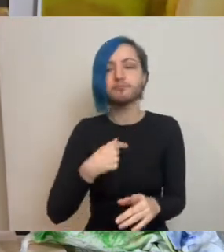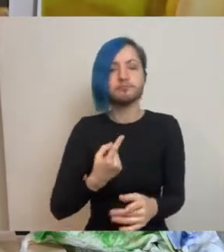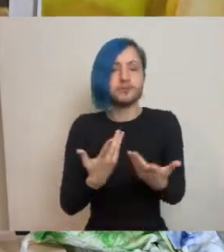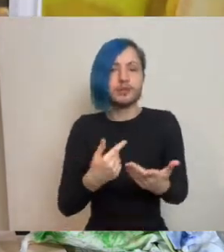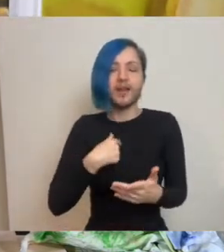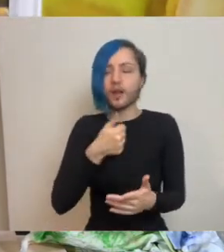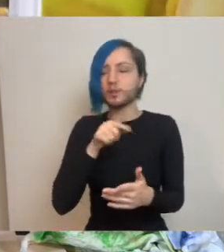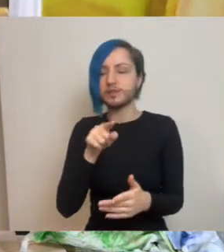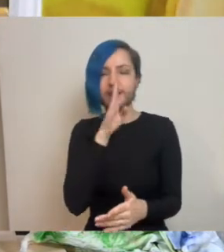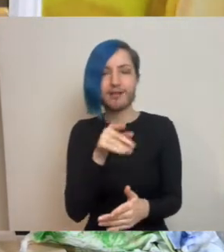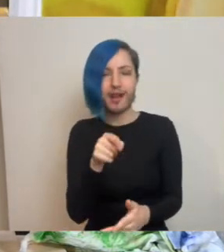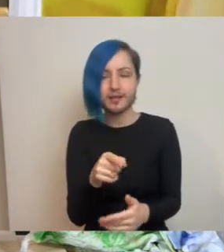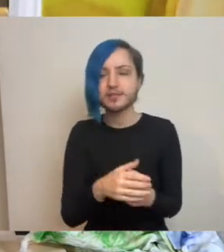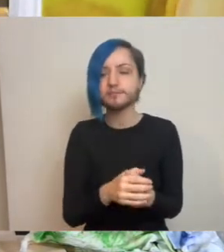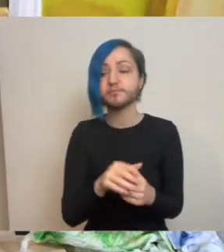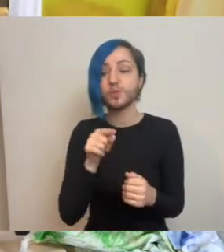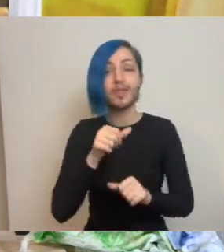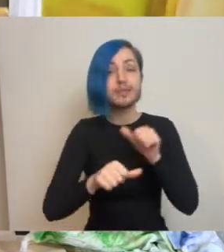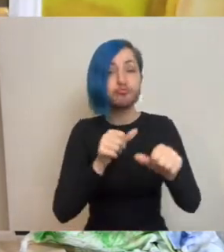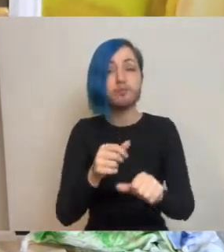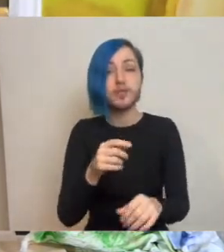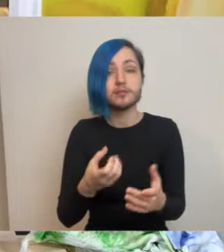simply adding paint. So I'm just going to